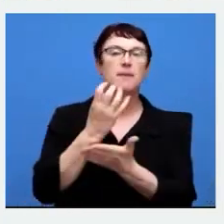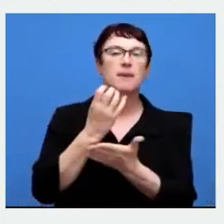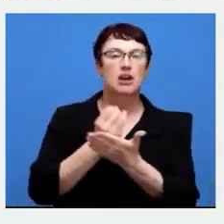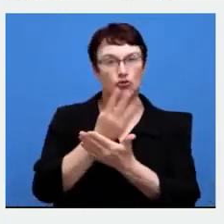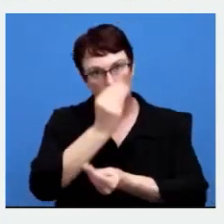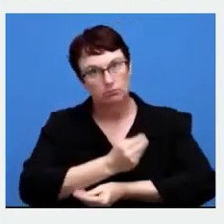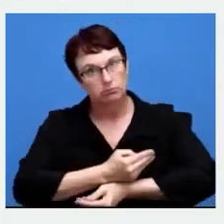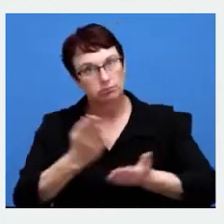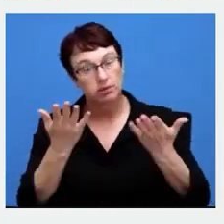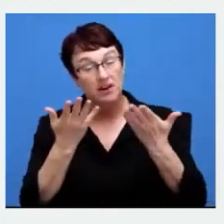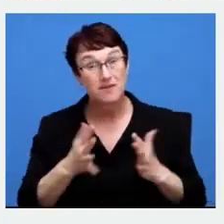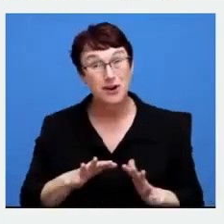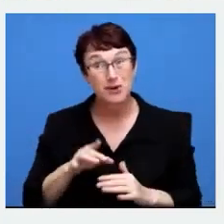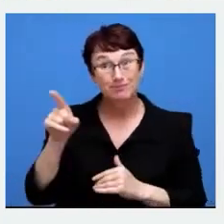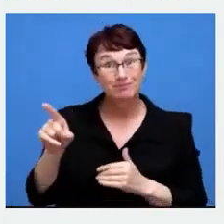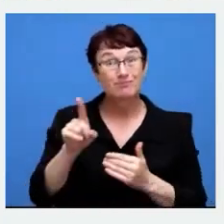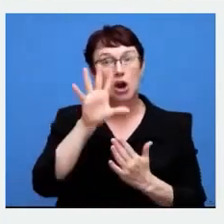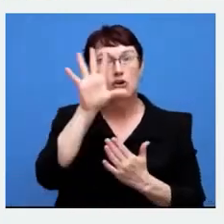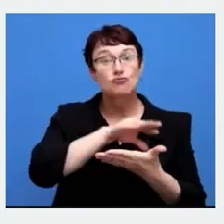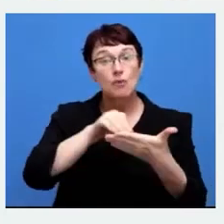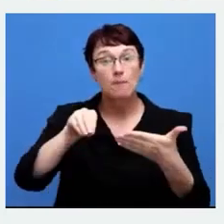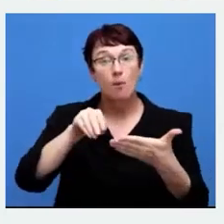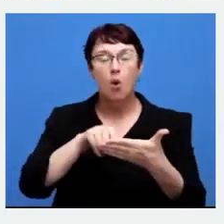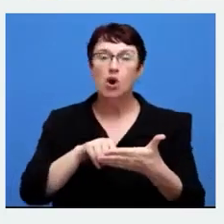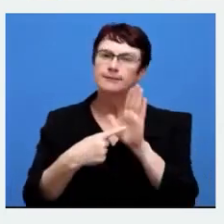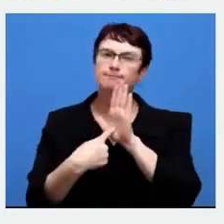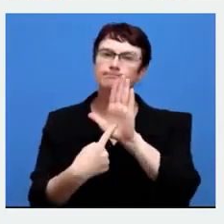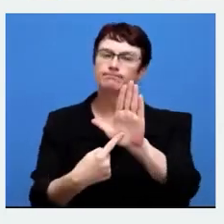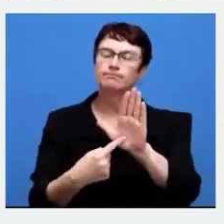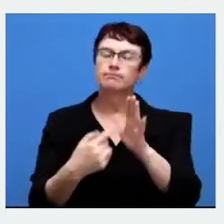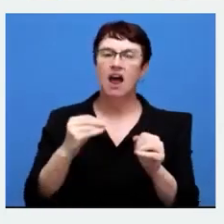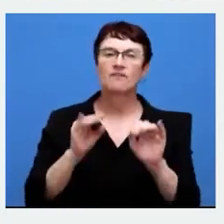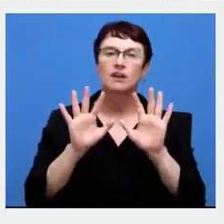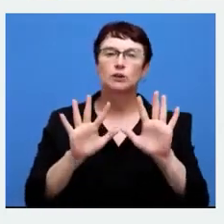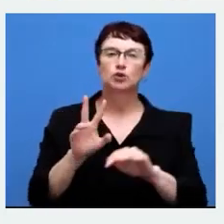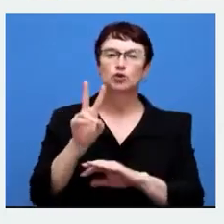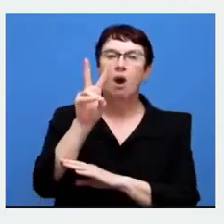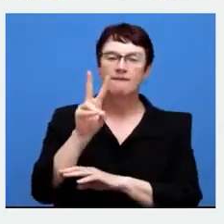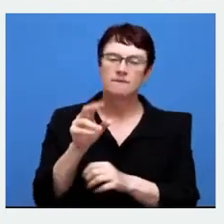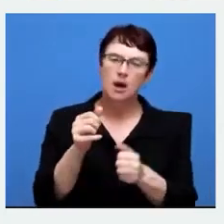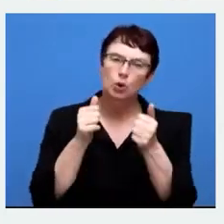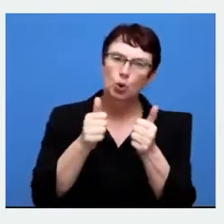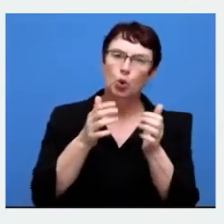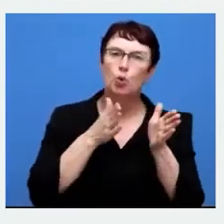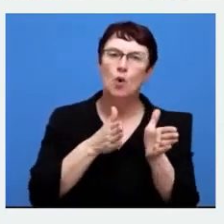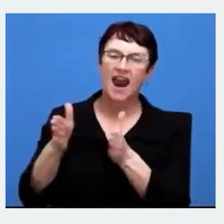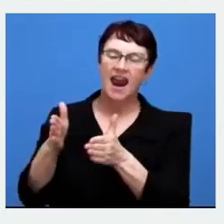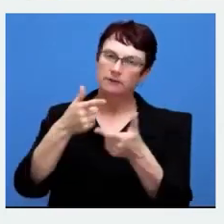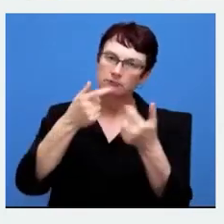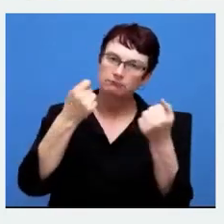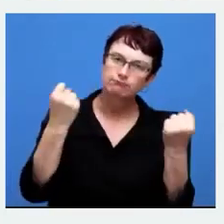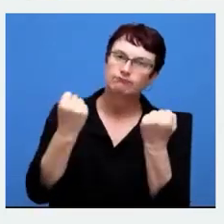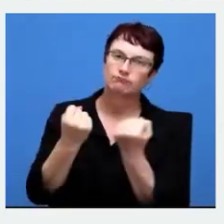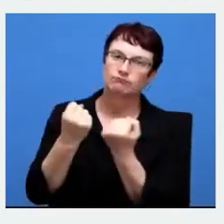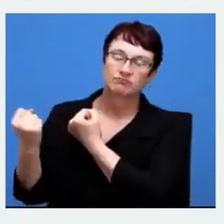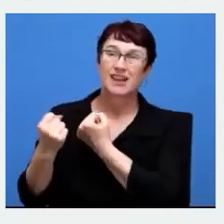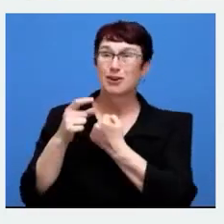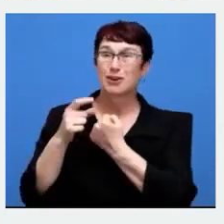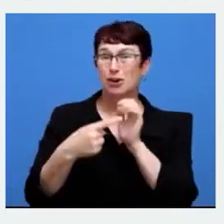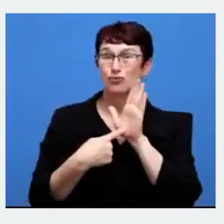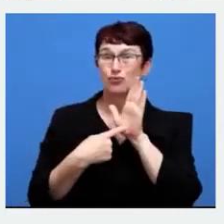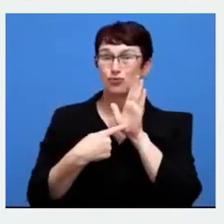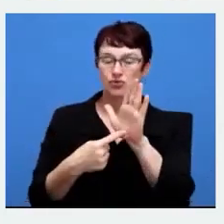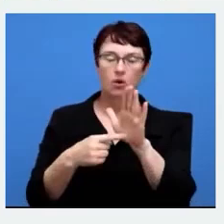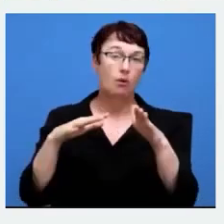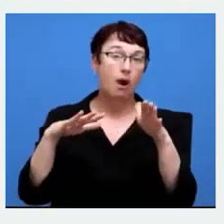good practices, which basically talk about how gender mainstreaming can promote the